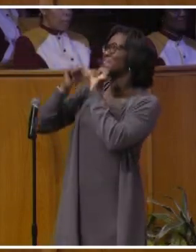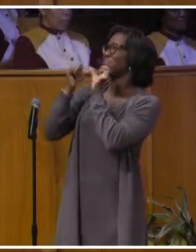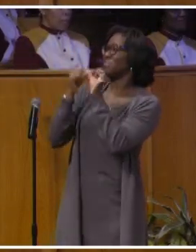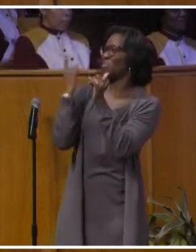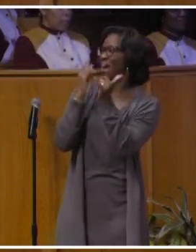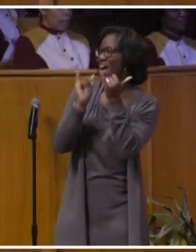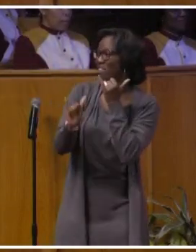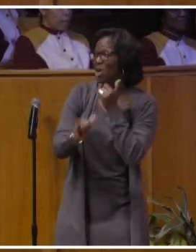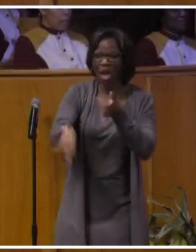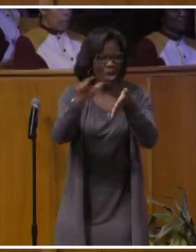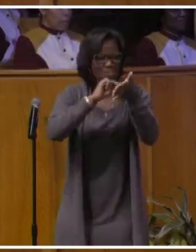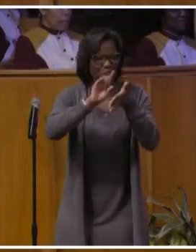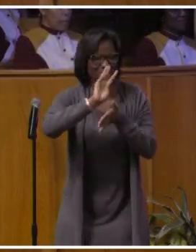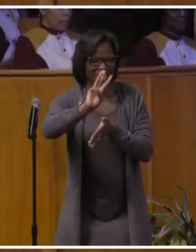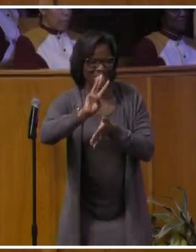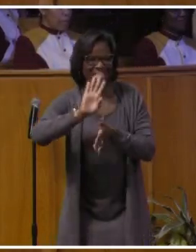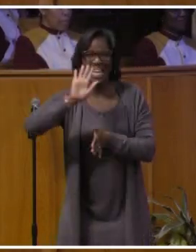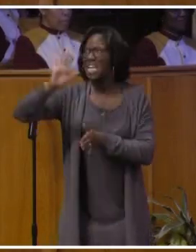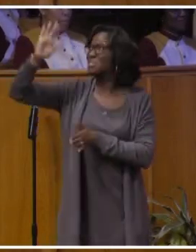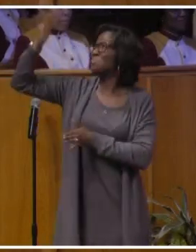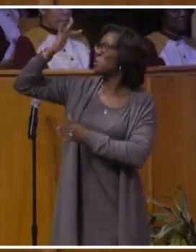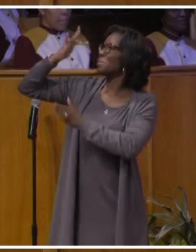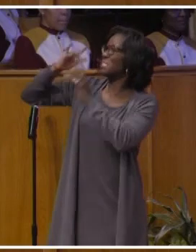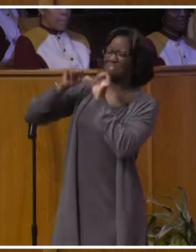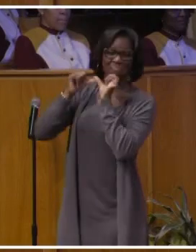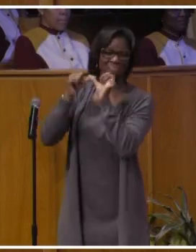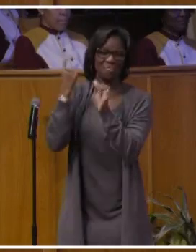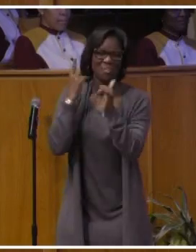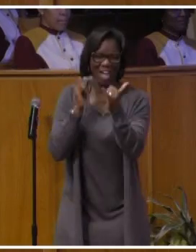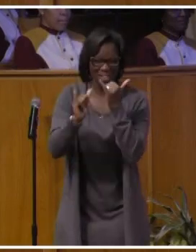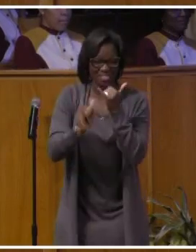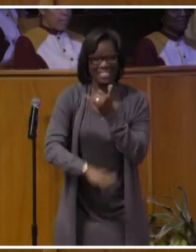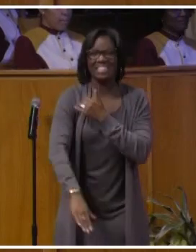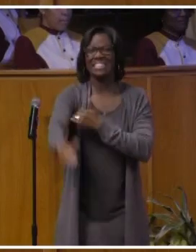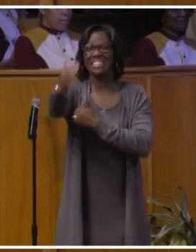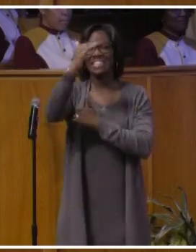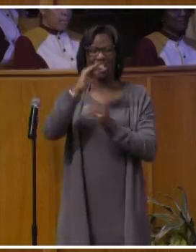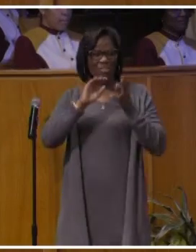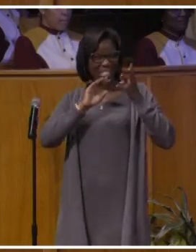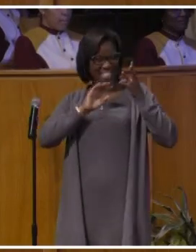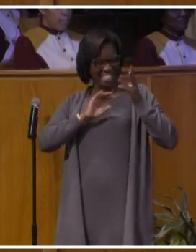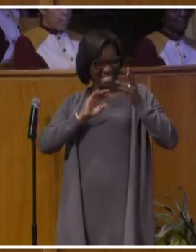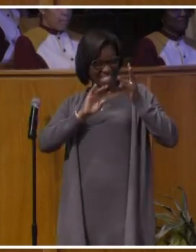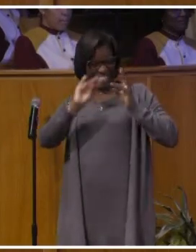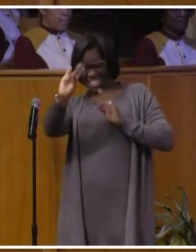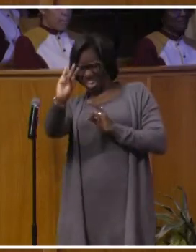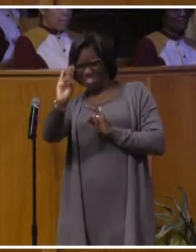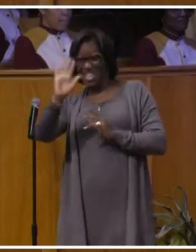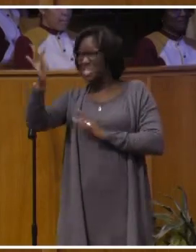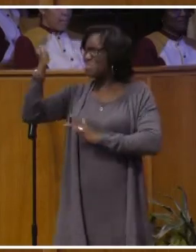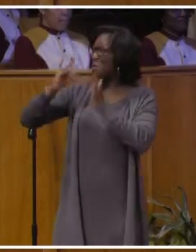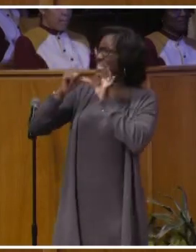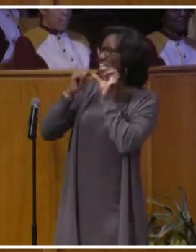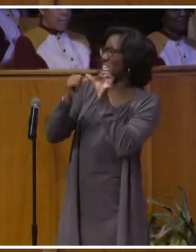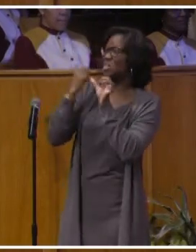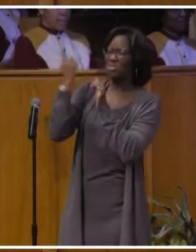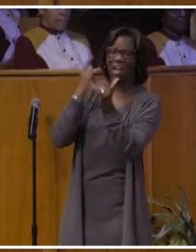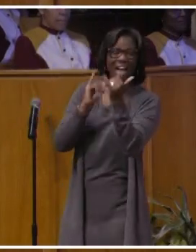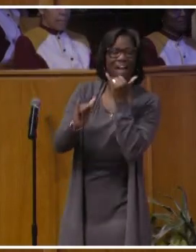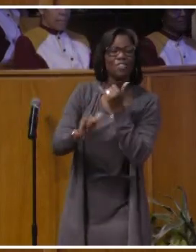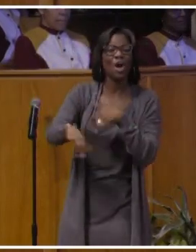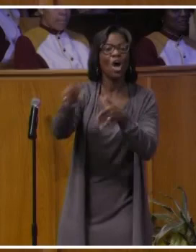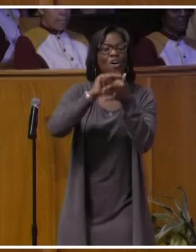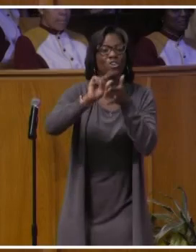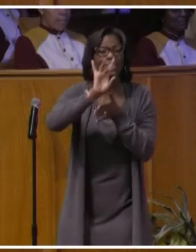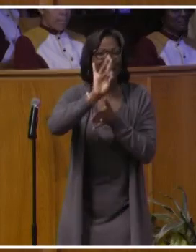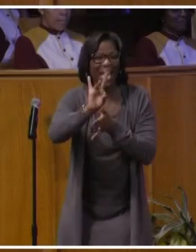forever. Verse 6, His mercy endures forever. Verse 7, His mercy endures forever. Verse